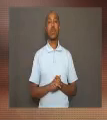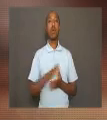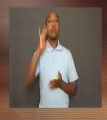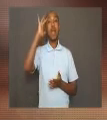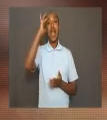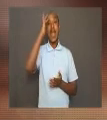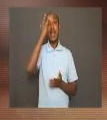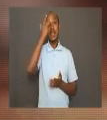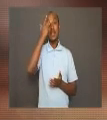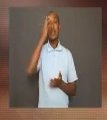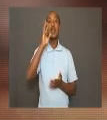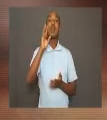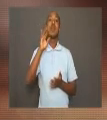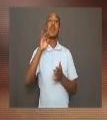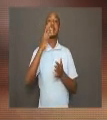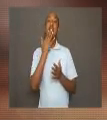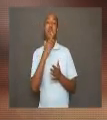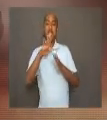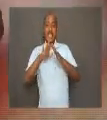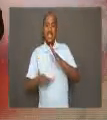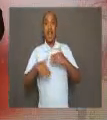patients who are iron deficient.